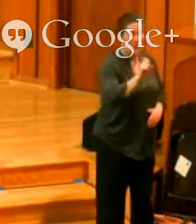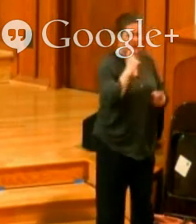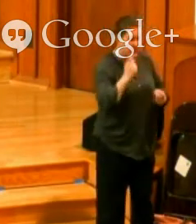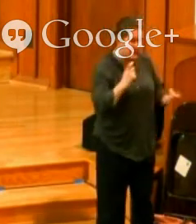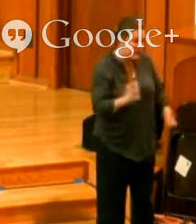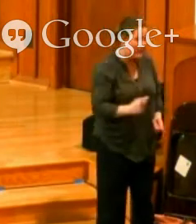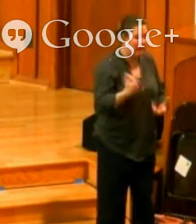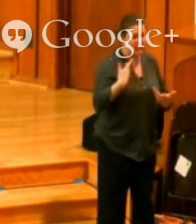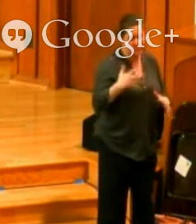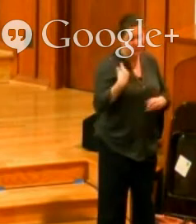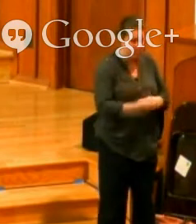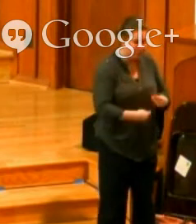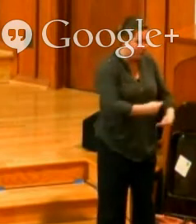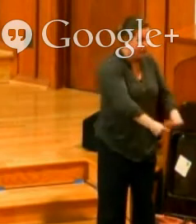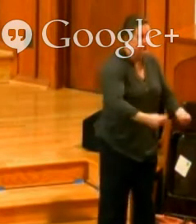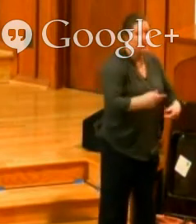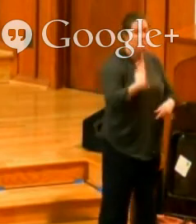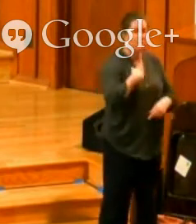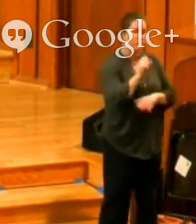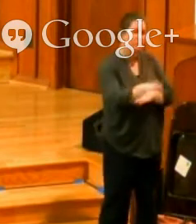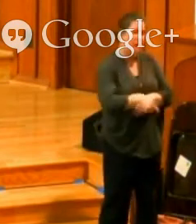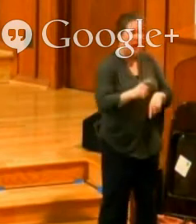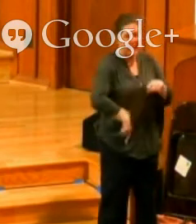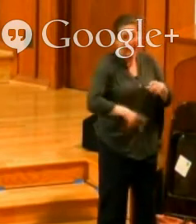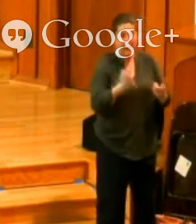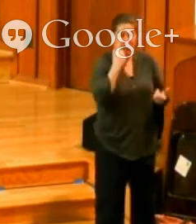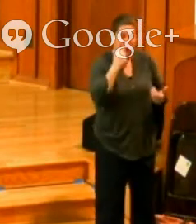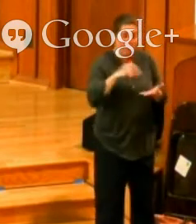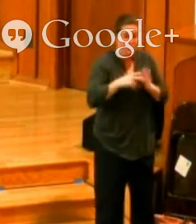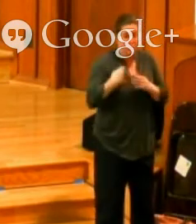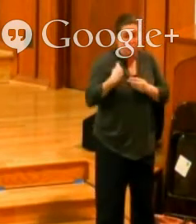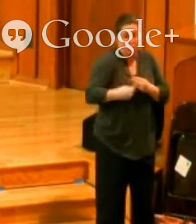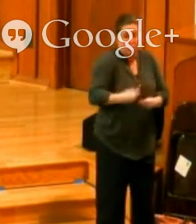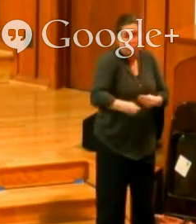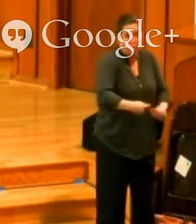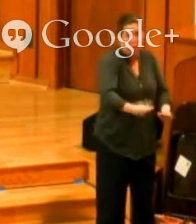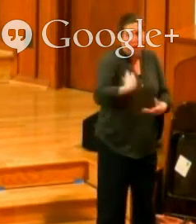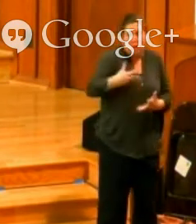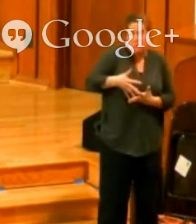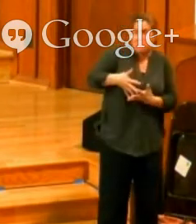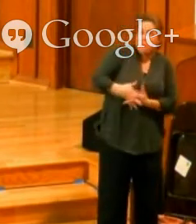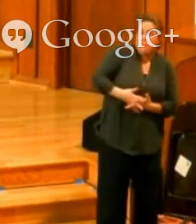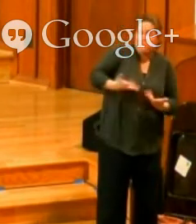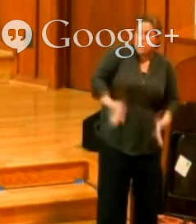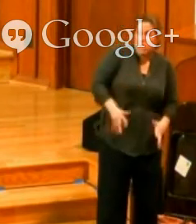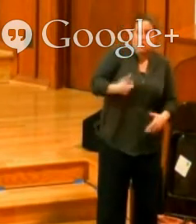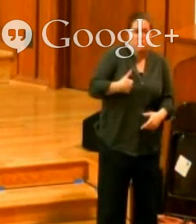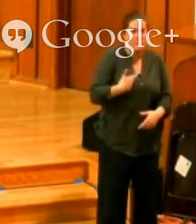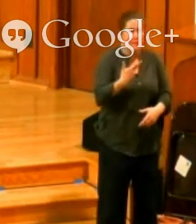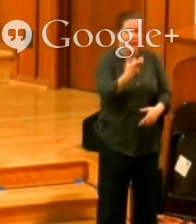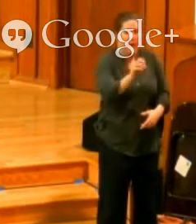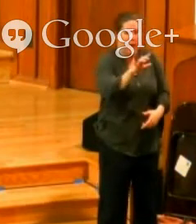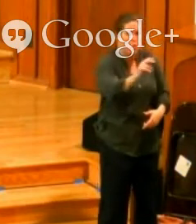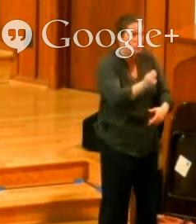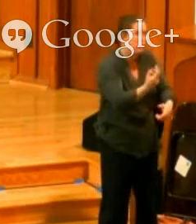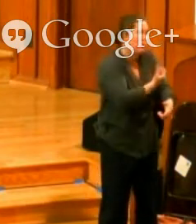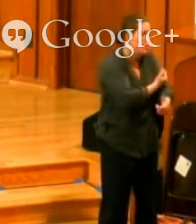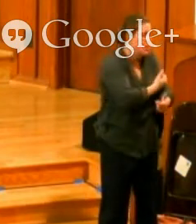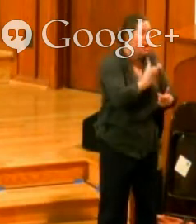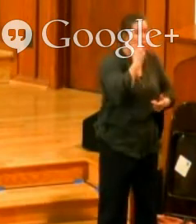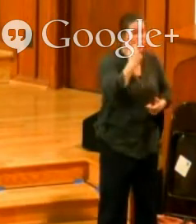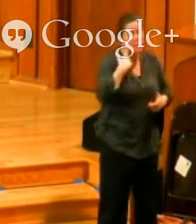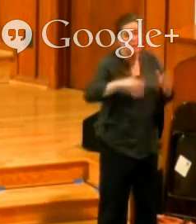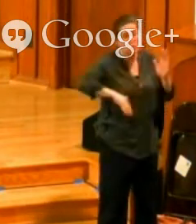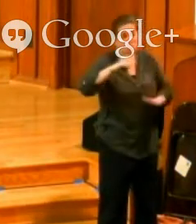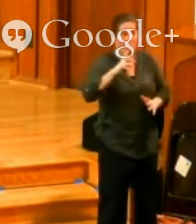I can't overcome because, you know, after all, it's generational. And I've done heroin because, you know, I was sexually abused as a